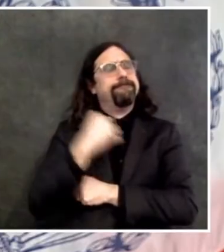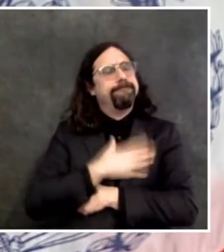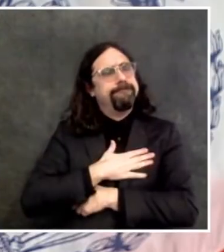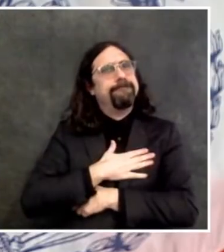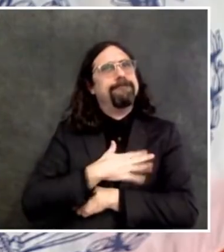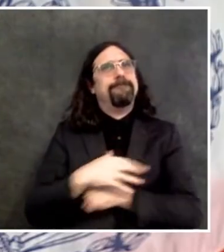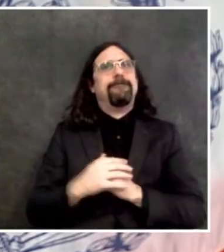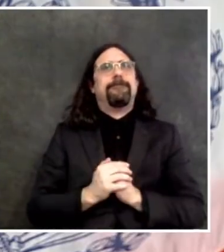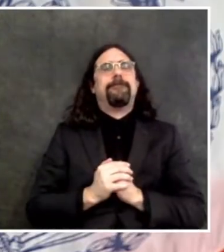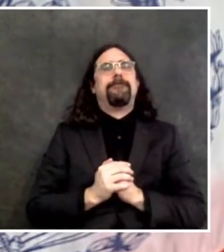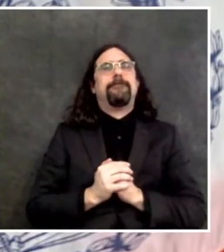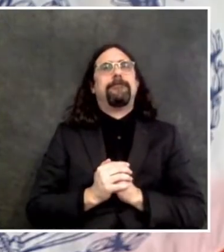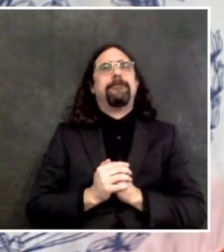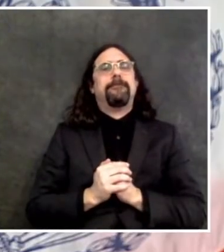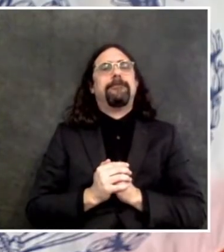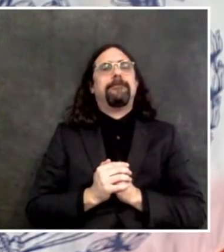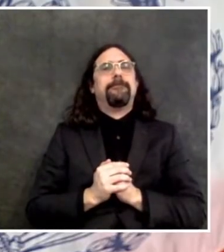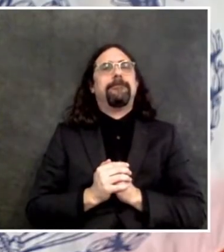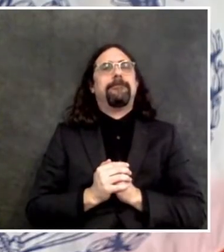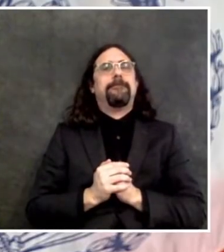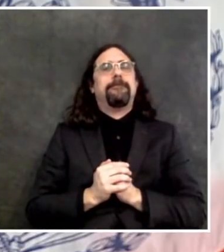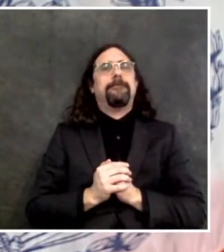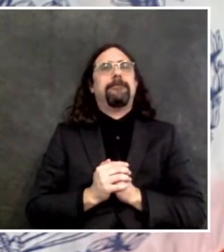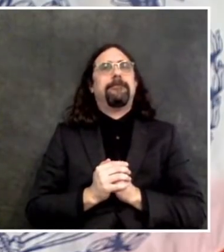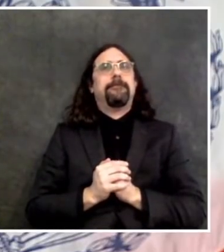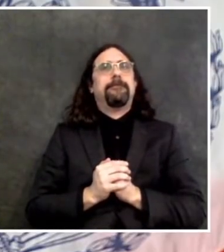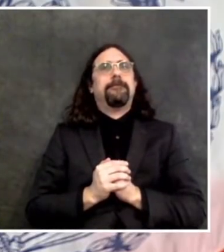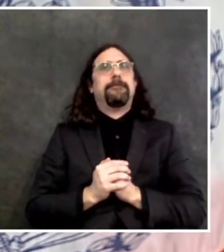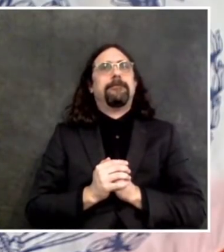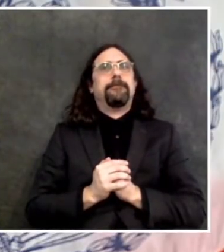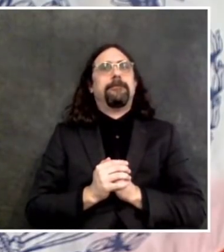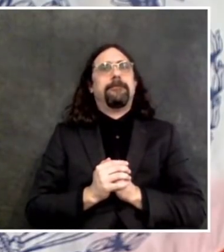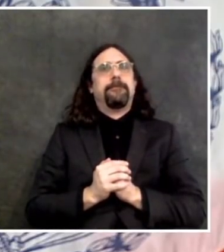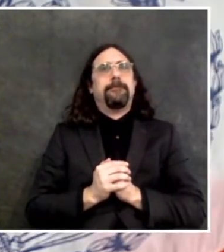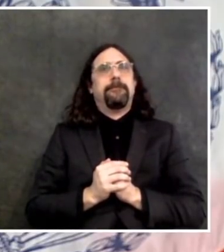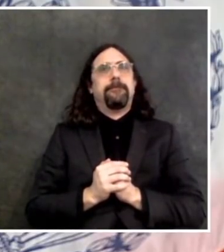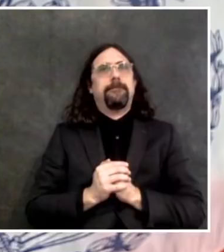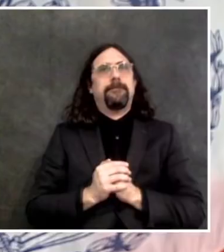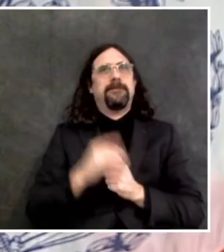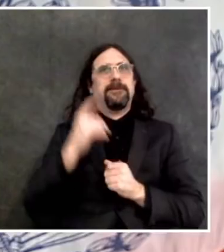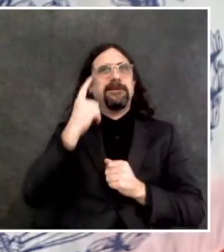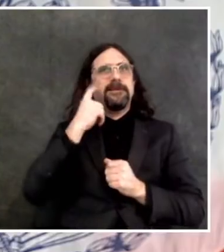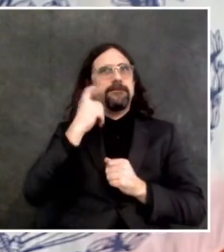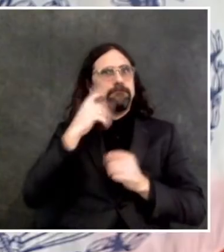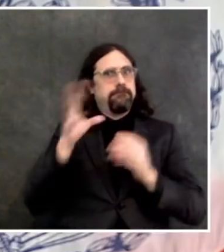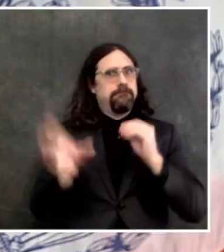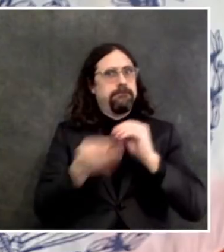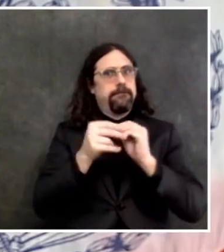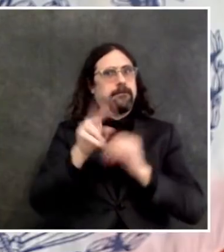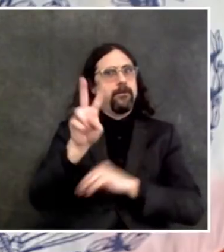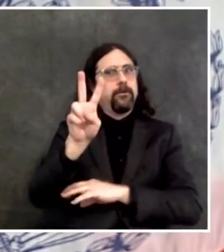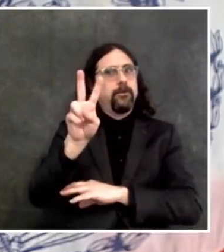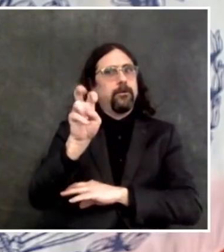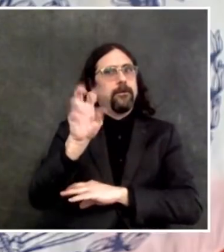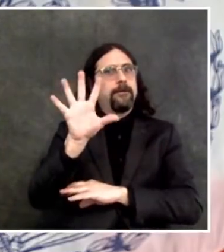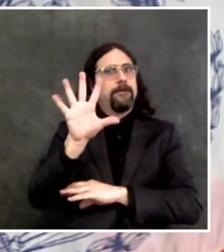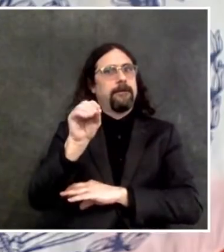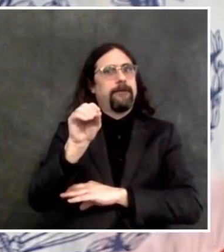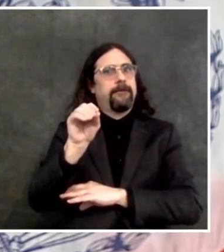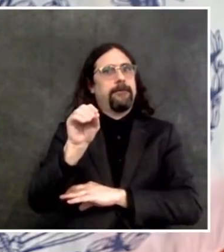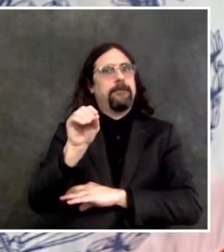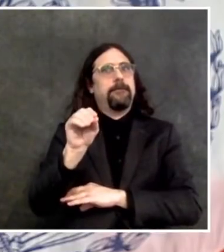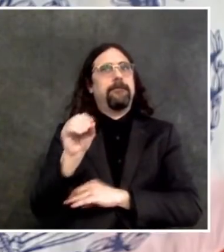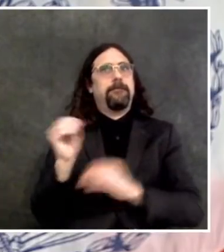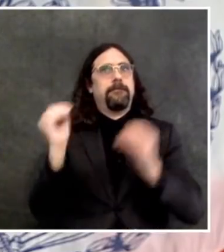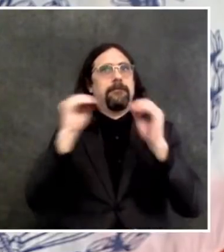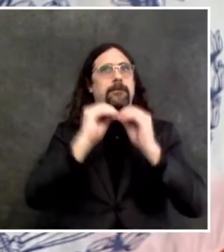The ambulances that are coming or are here already, and I got to watch so many of them roll out at Fort Totten. That's amazing